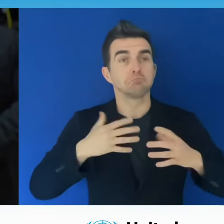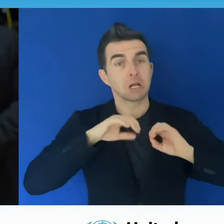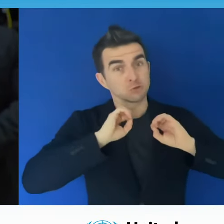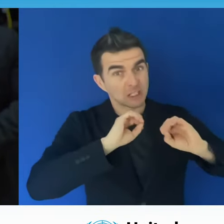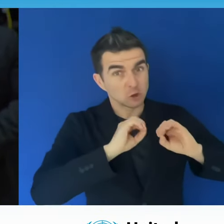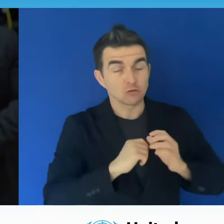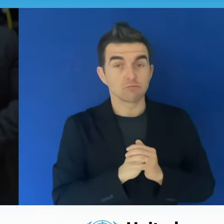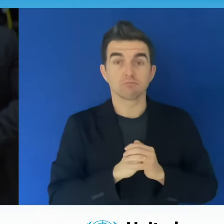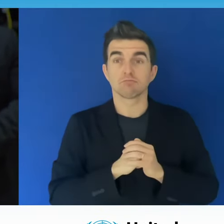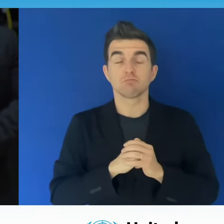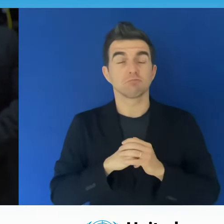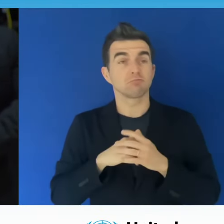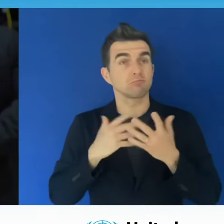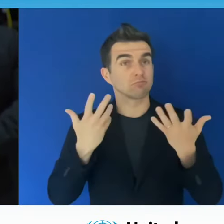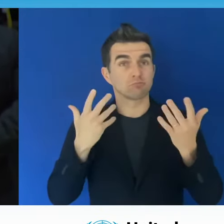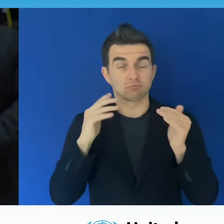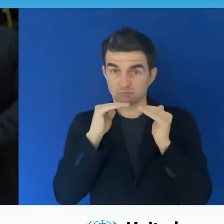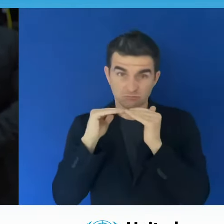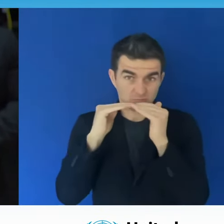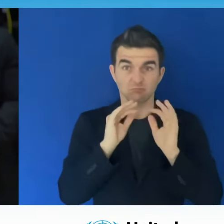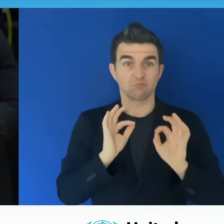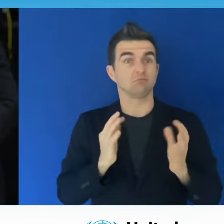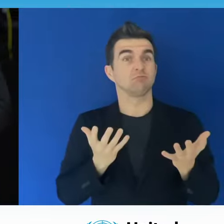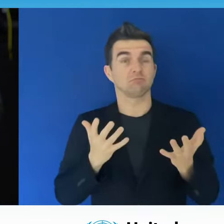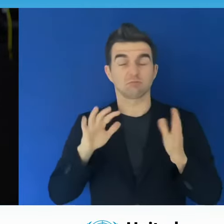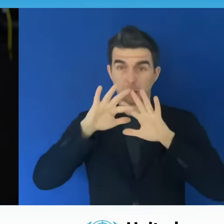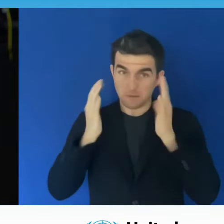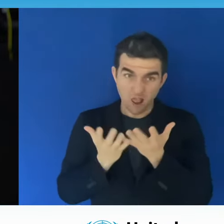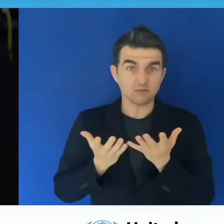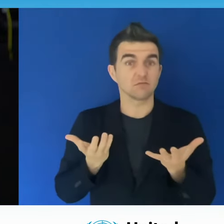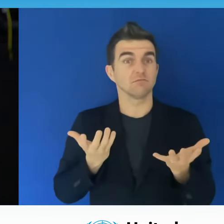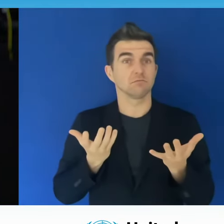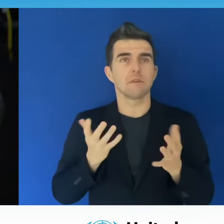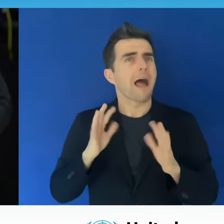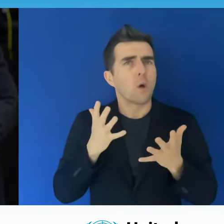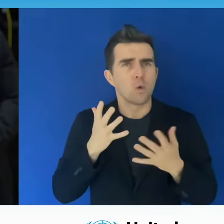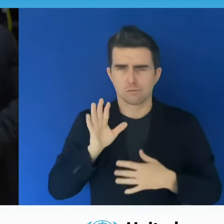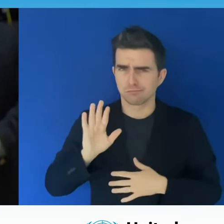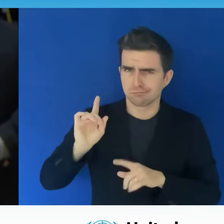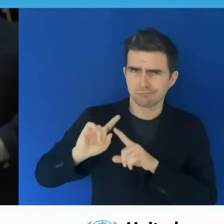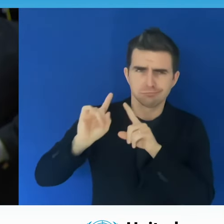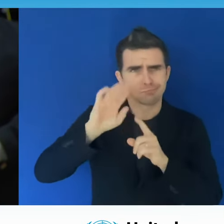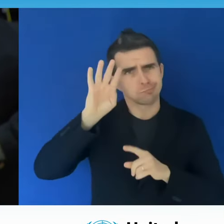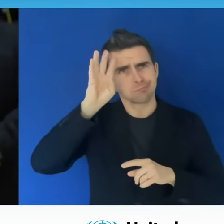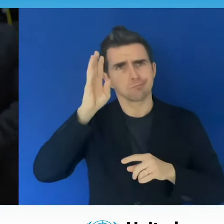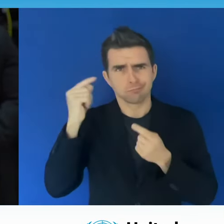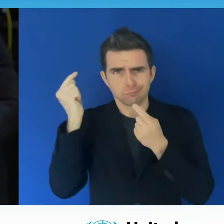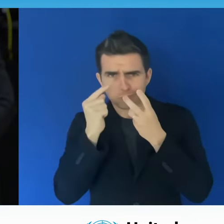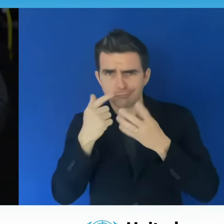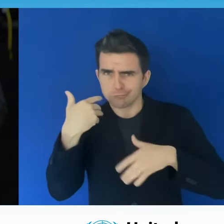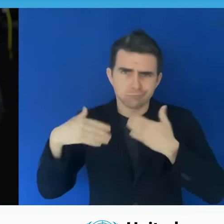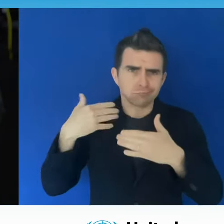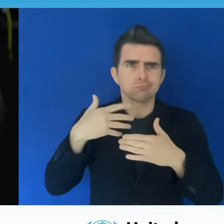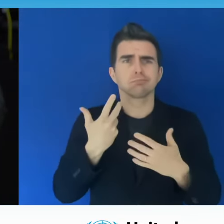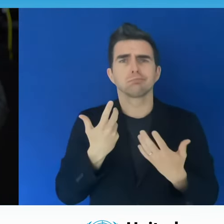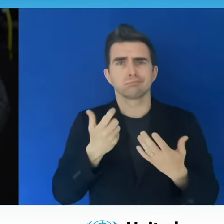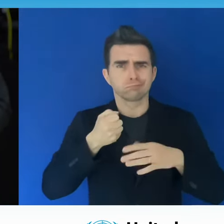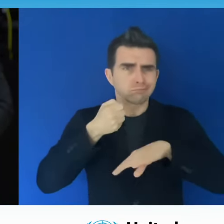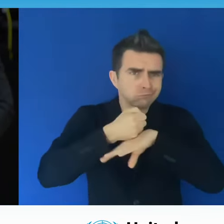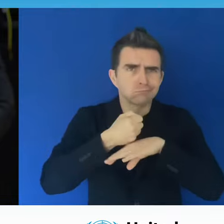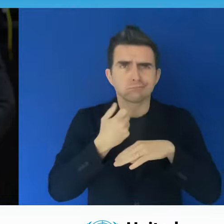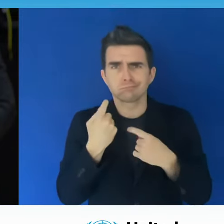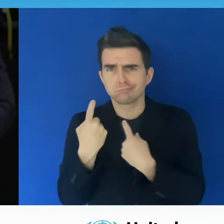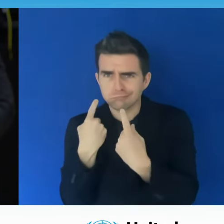realize that for us youth, we do not define change as a mind-blowing moment that shapes